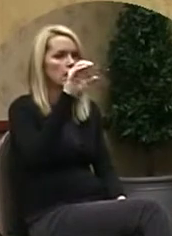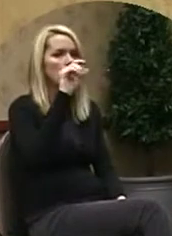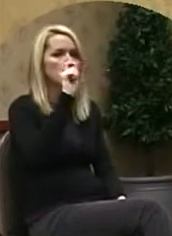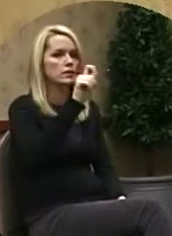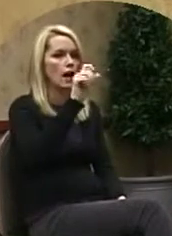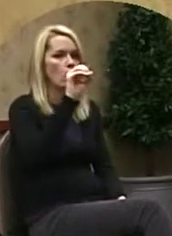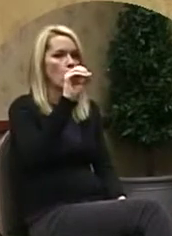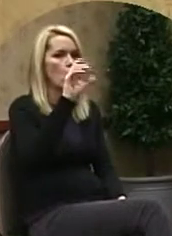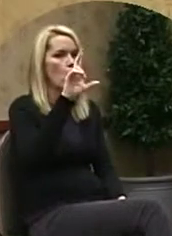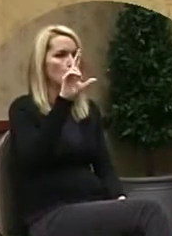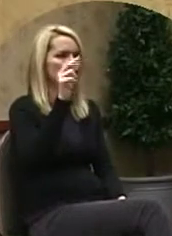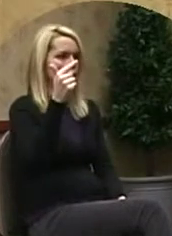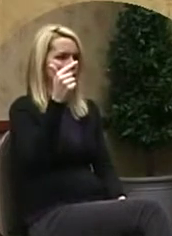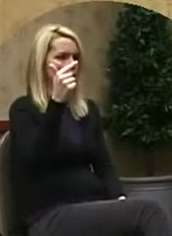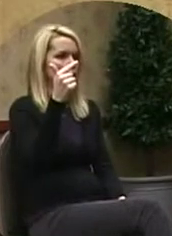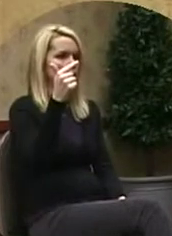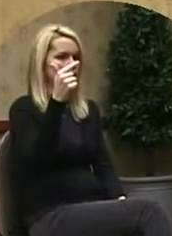www.pbis.org.